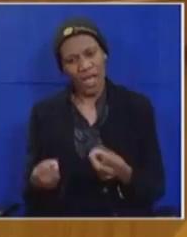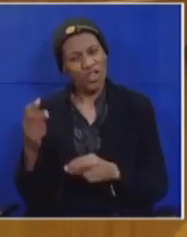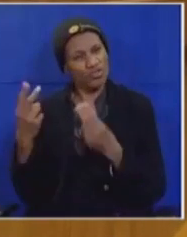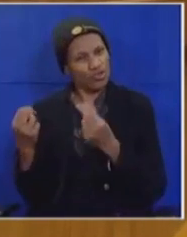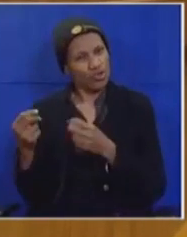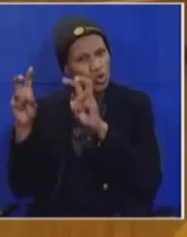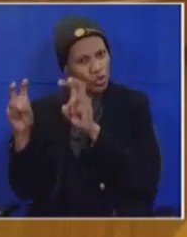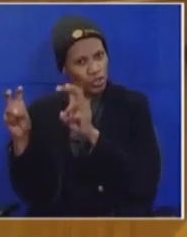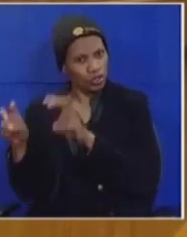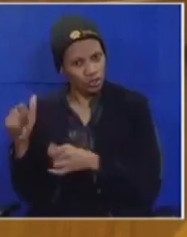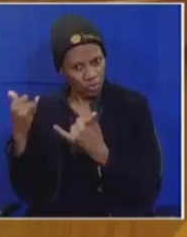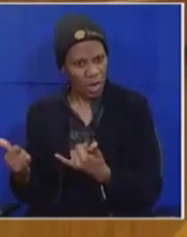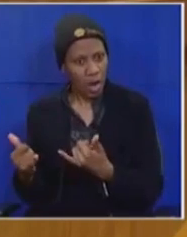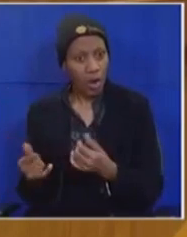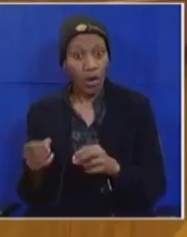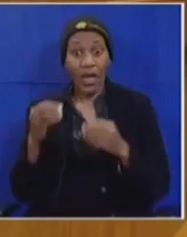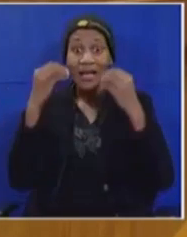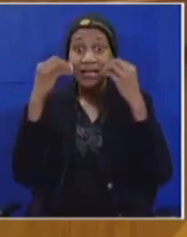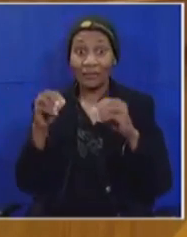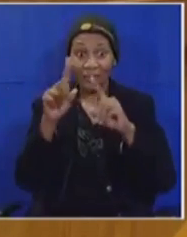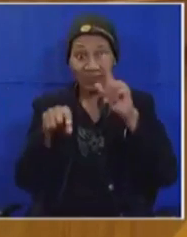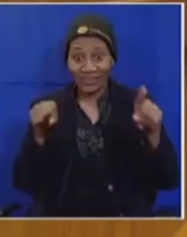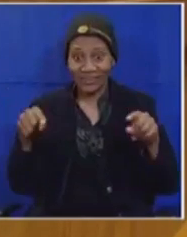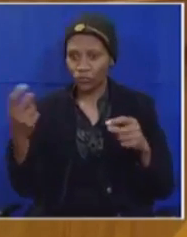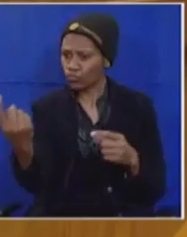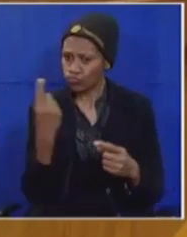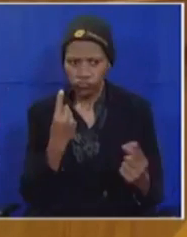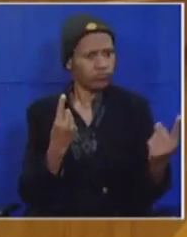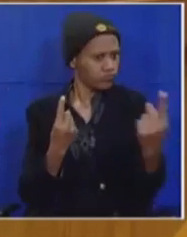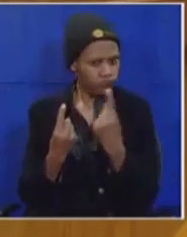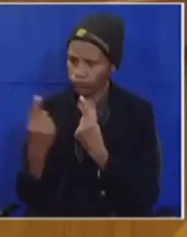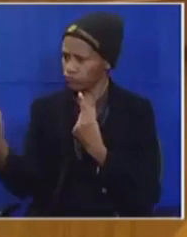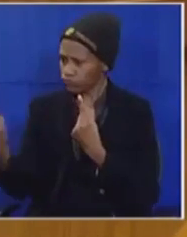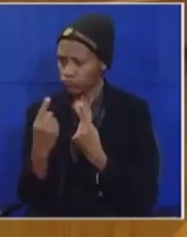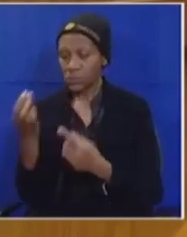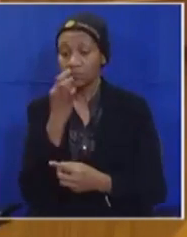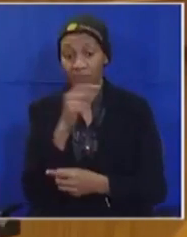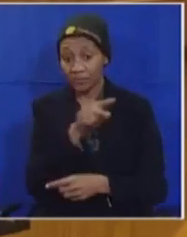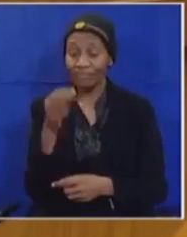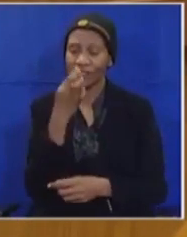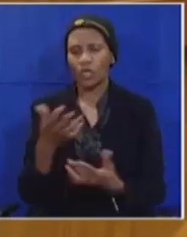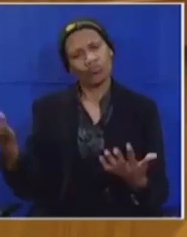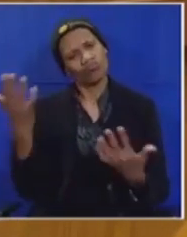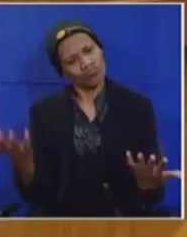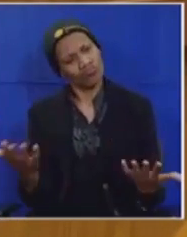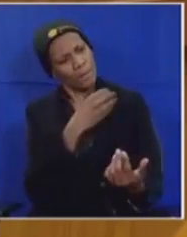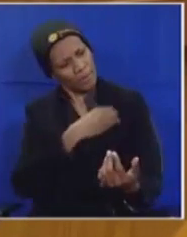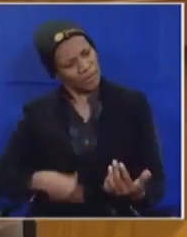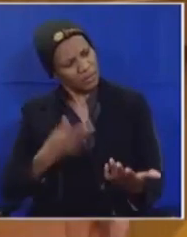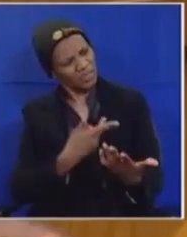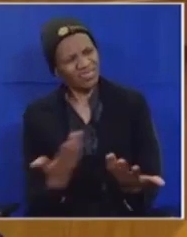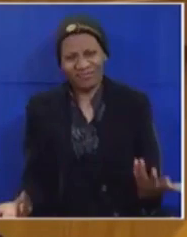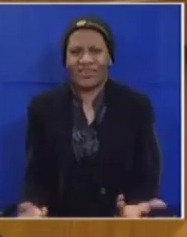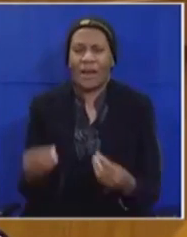is that a number of companies are coming forward, and they are saying to us, Mr. President, we have no business